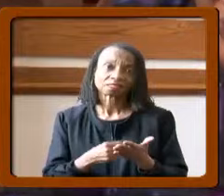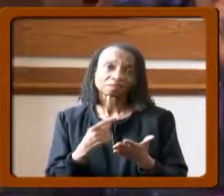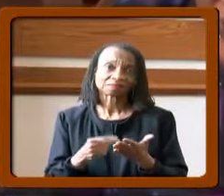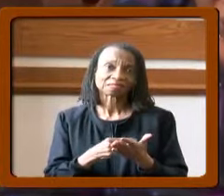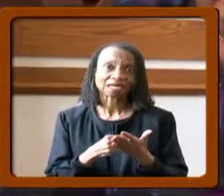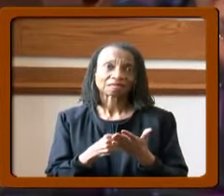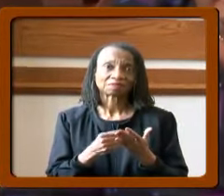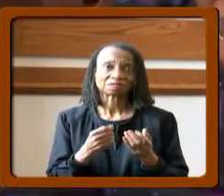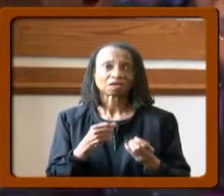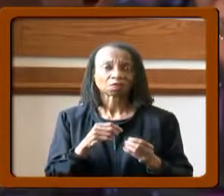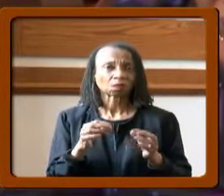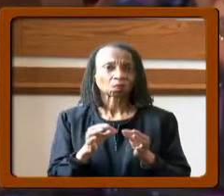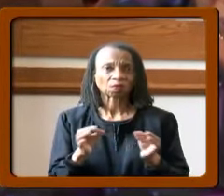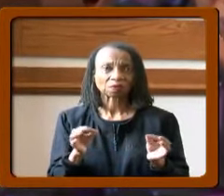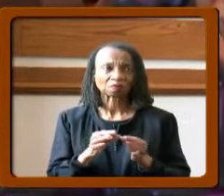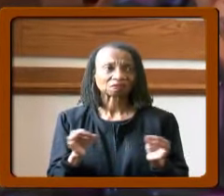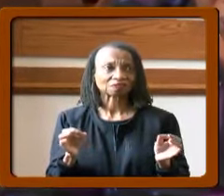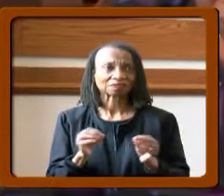empty words.